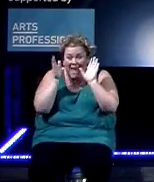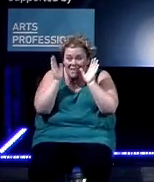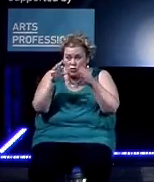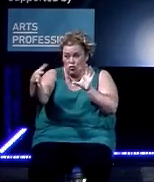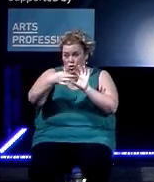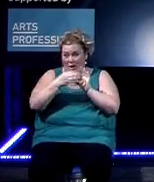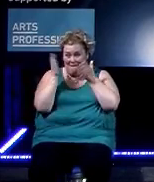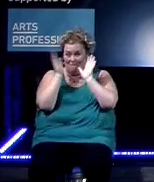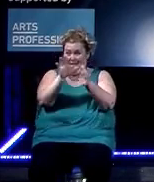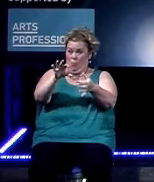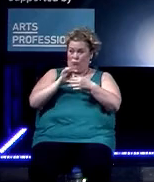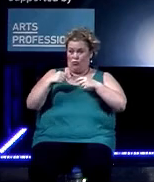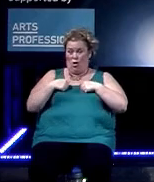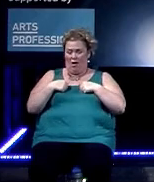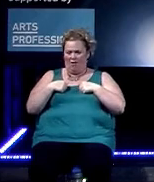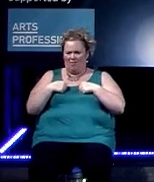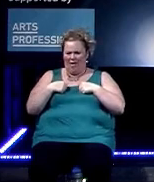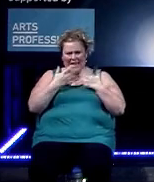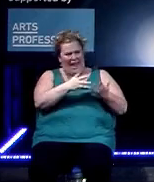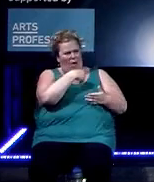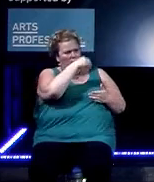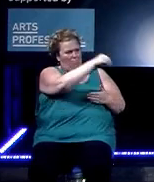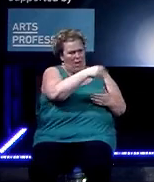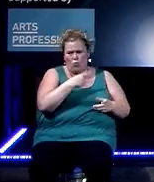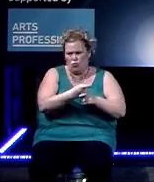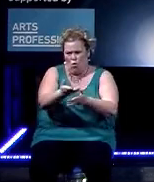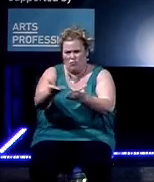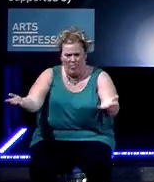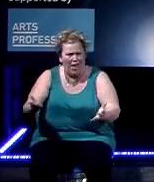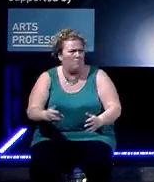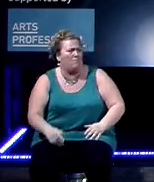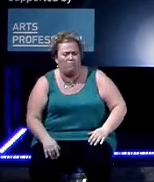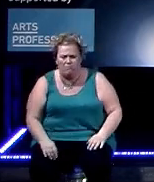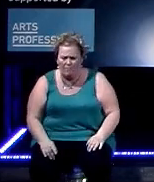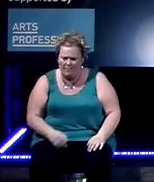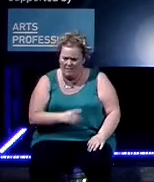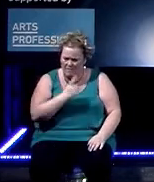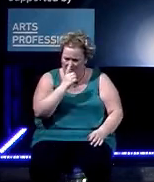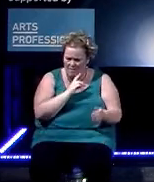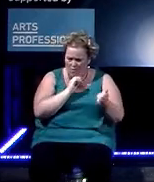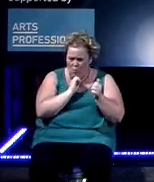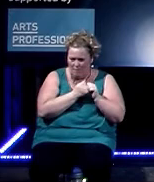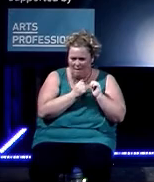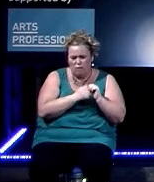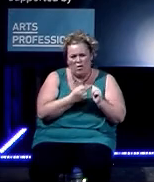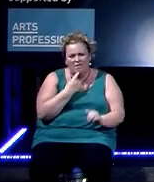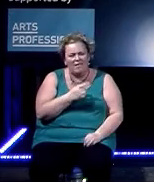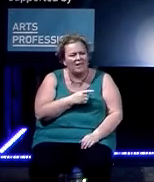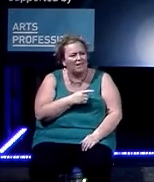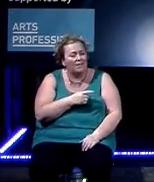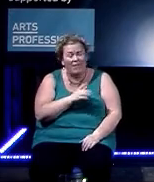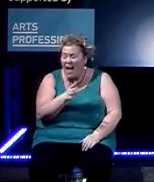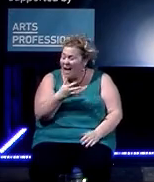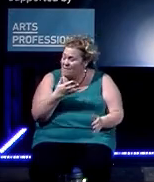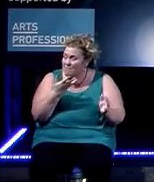now we've got to pay every time we talk to them. And it's the thing that my friend Aaron Ray said to me from The Collective was, he was tired